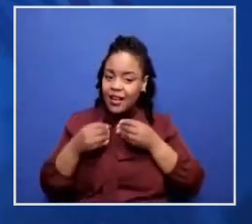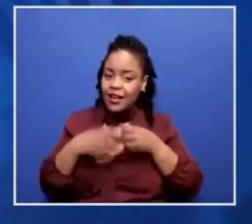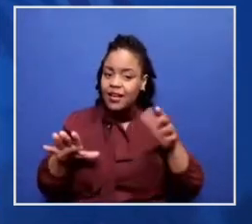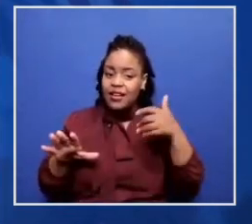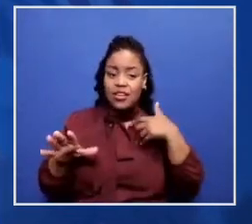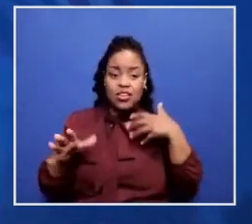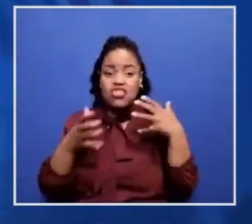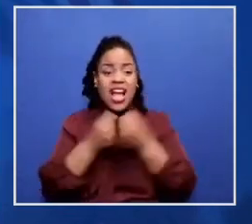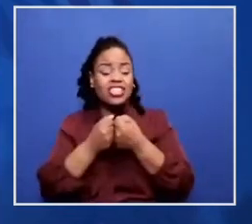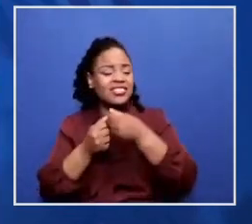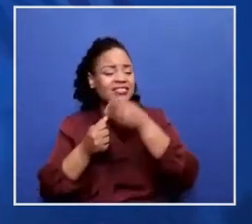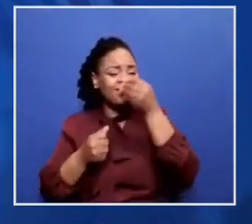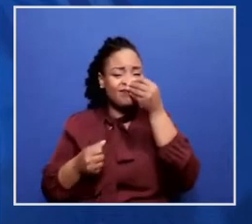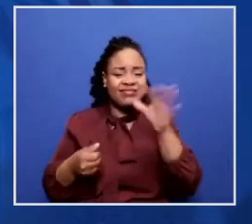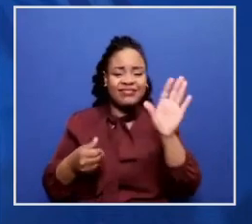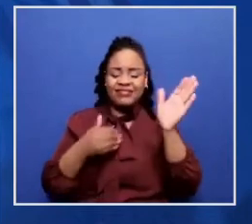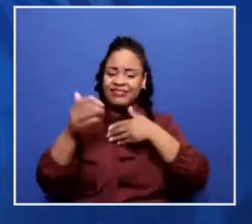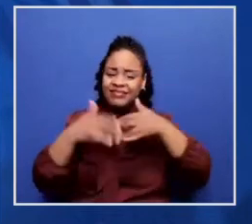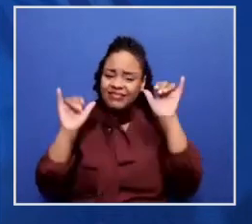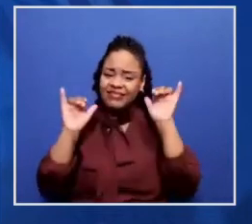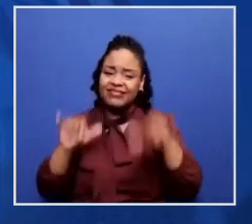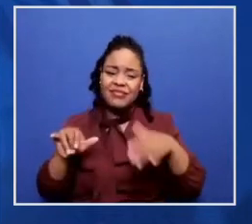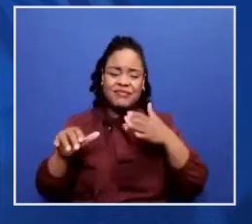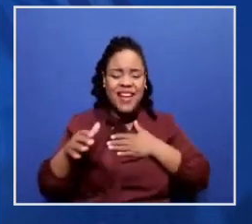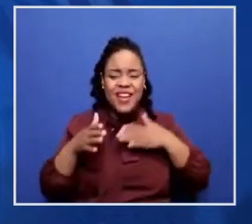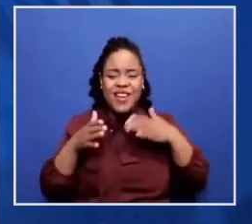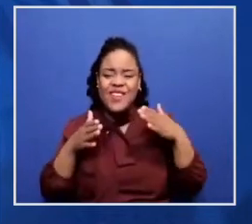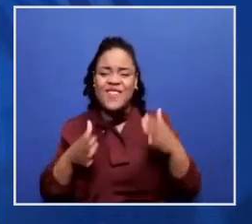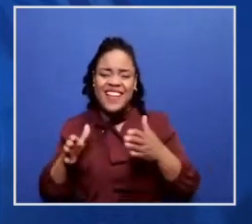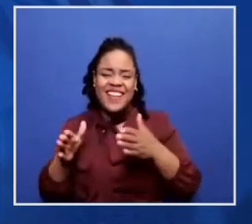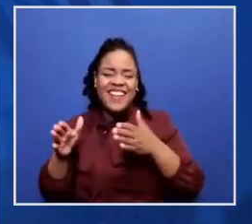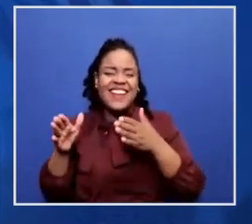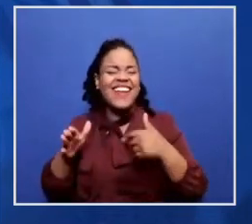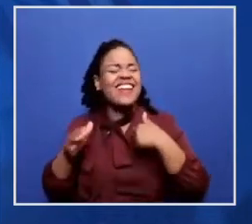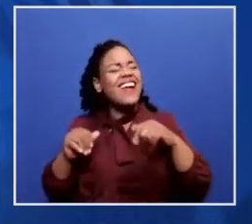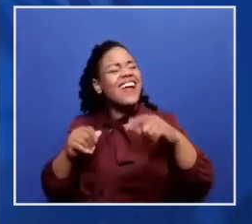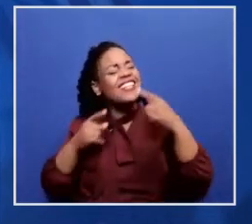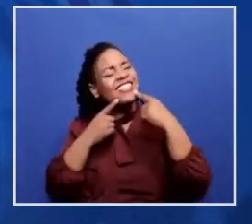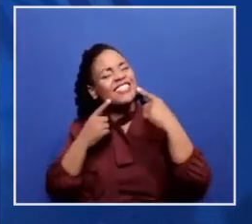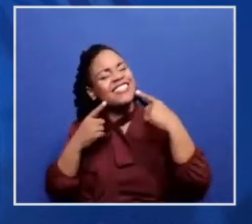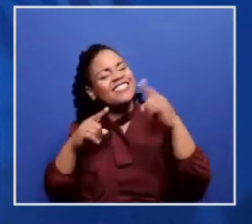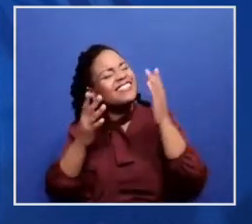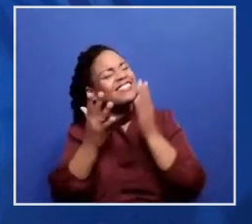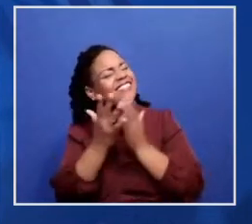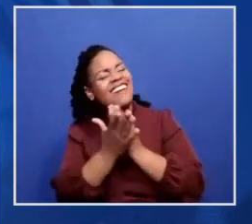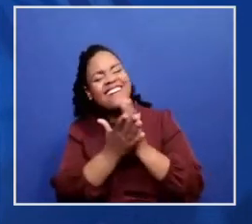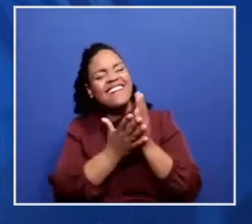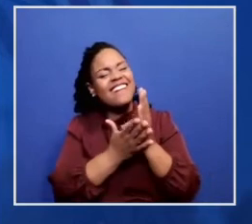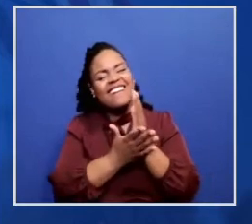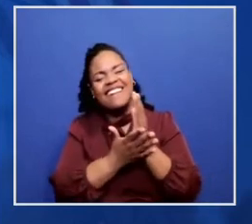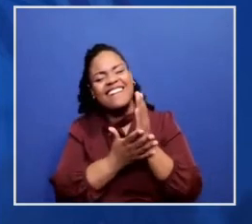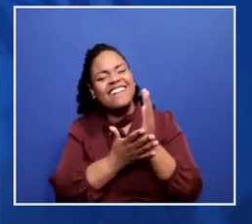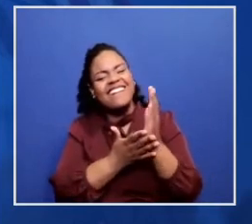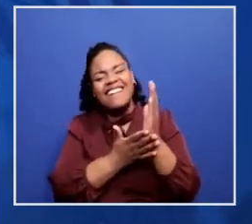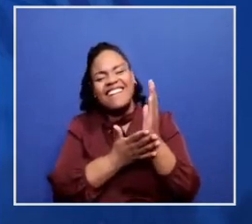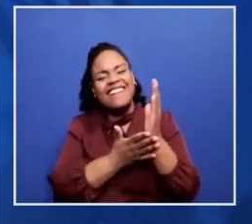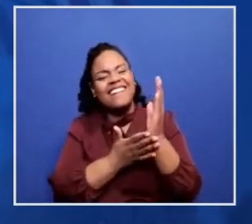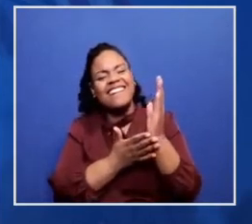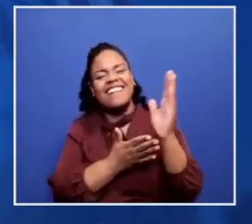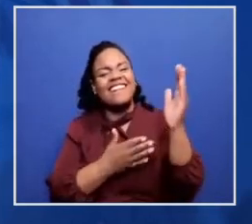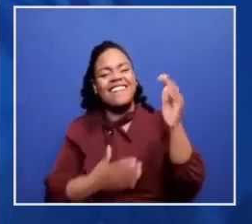my way. I can make it through this. You can throw the world in my